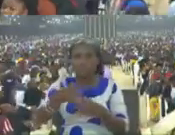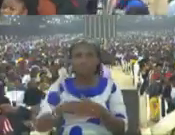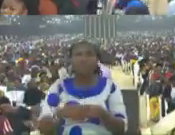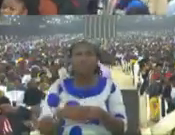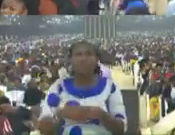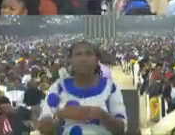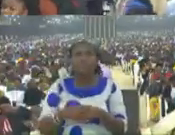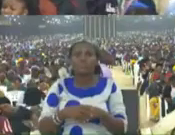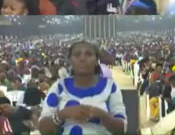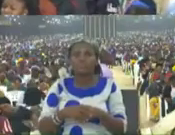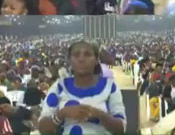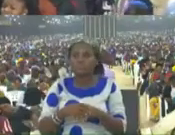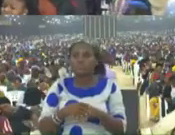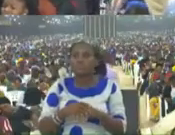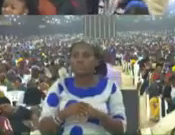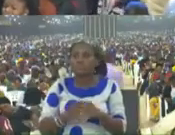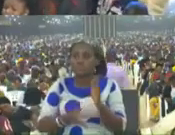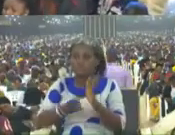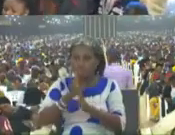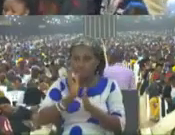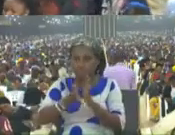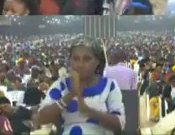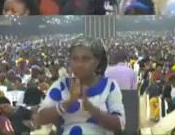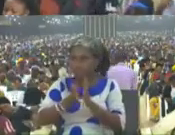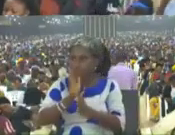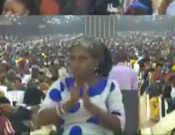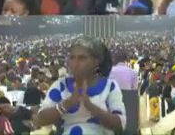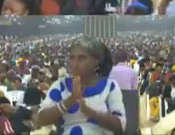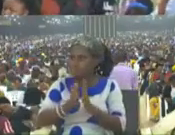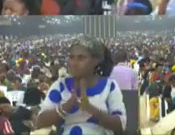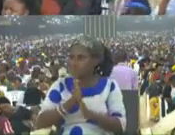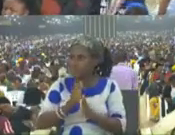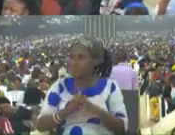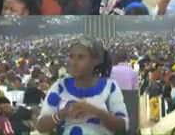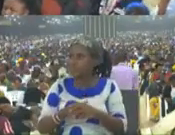Hurry up, hurry up. I can see quite a few of you.